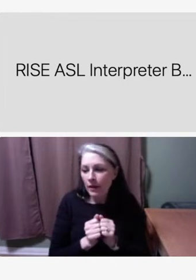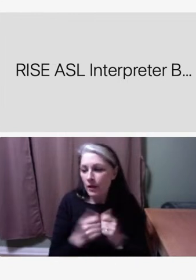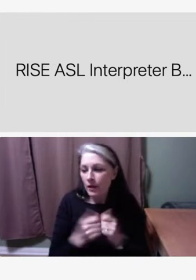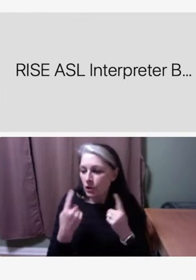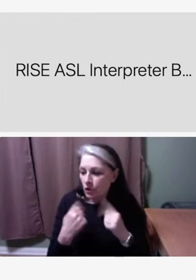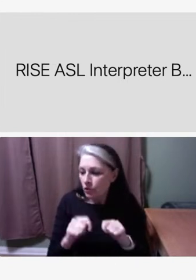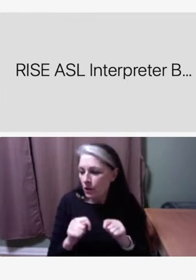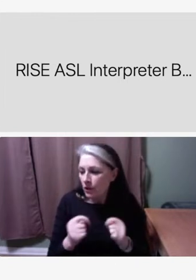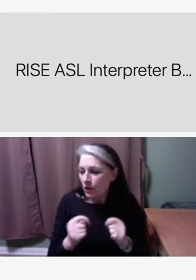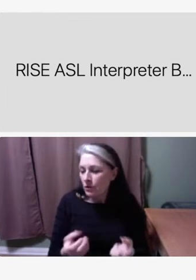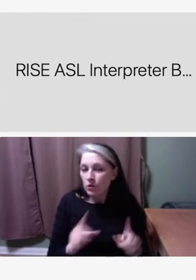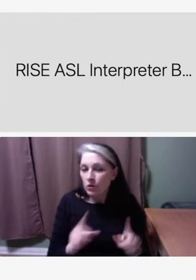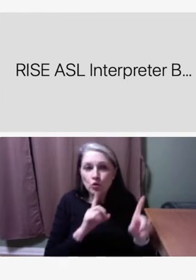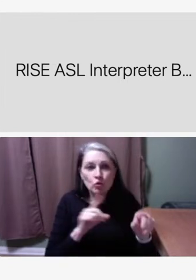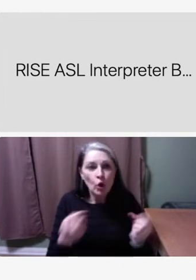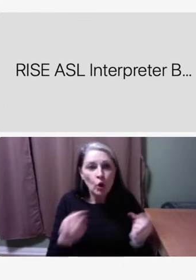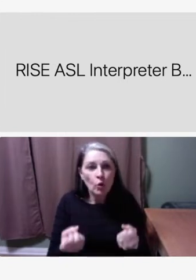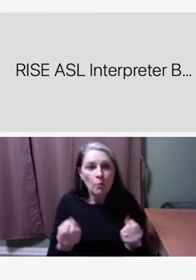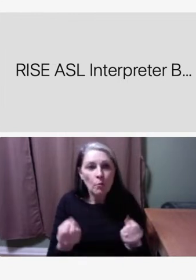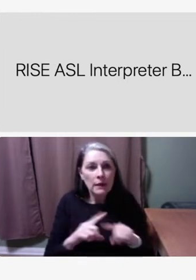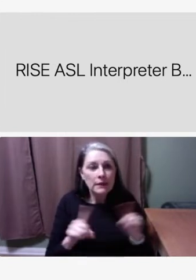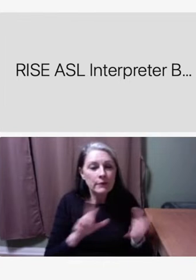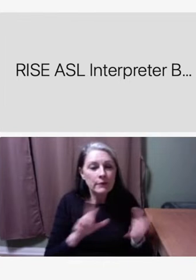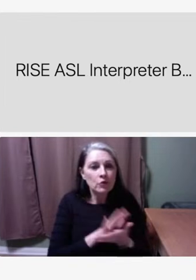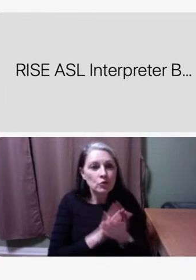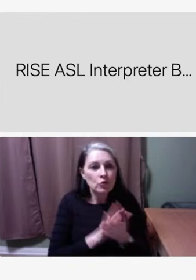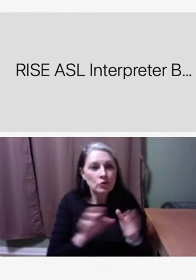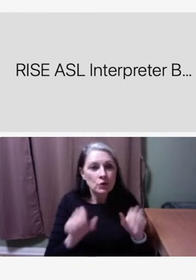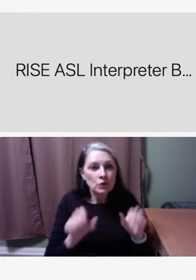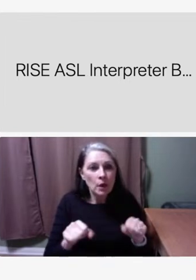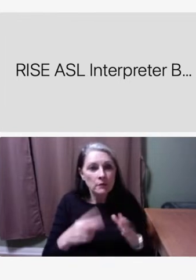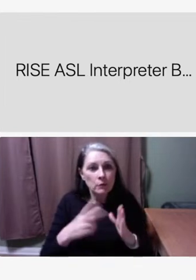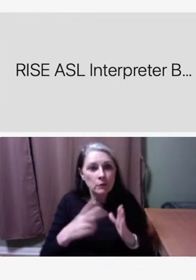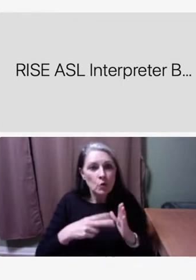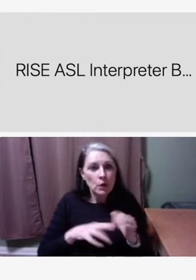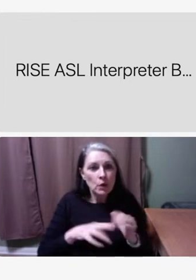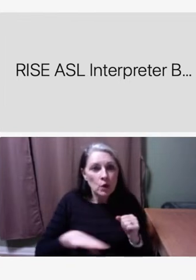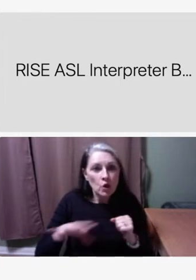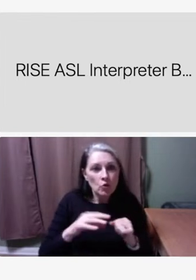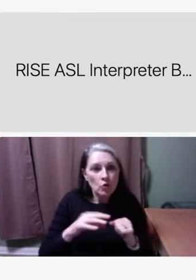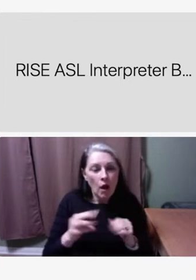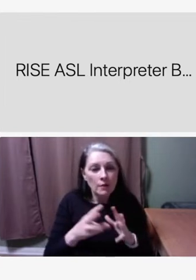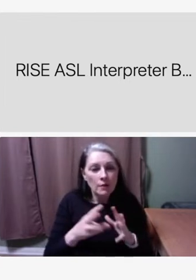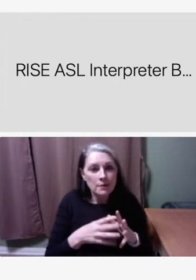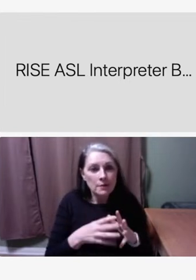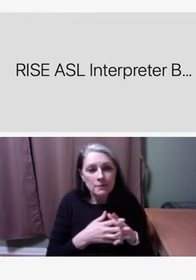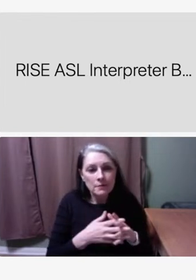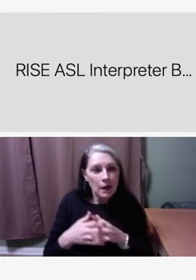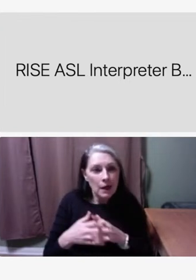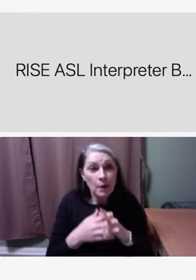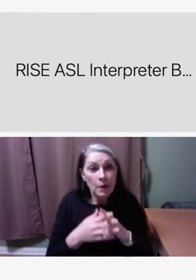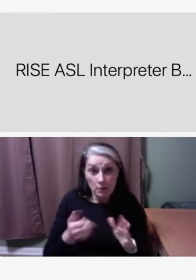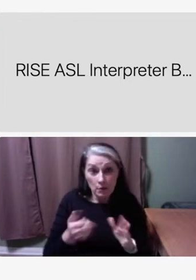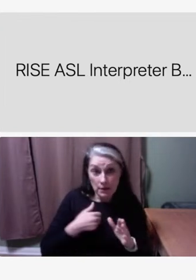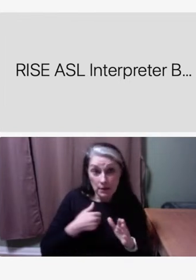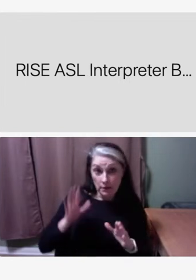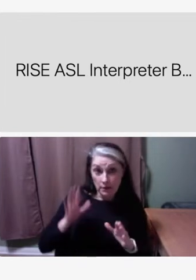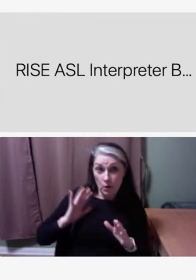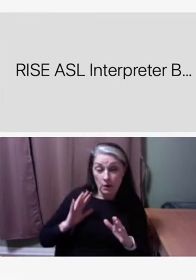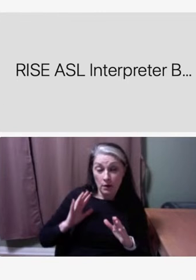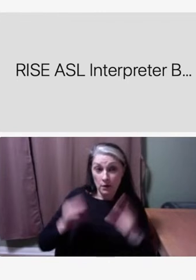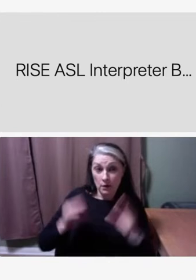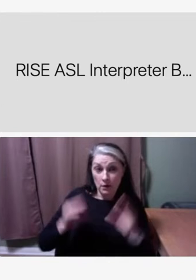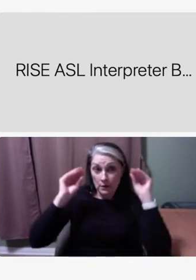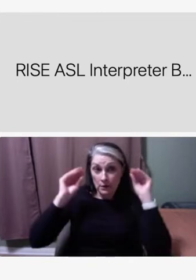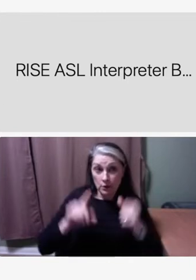can to do Read Across America. When I was teaching, I had taught primarily kindergarten first, but I was a reading recovery teacher